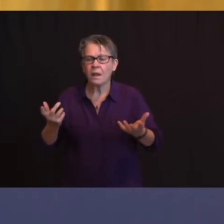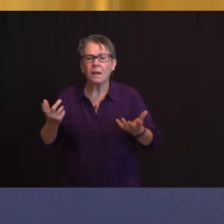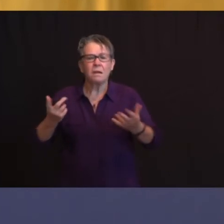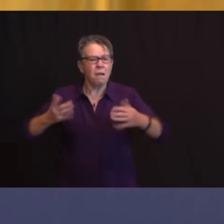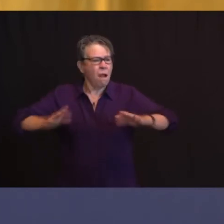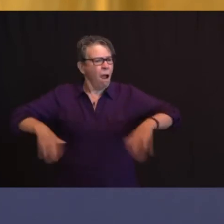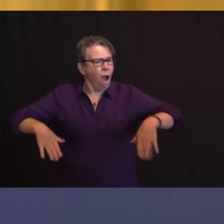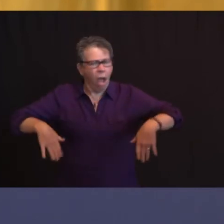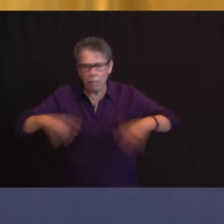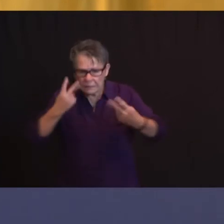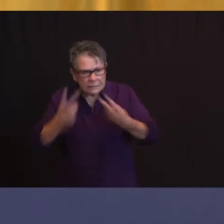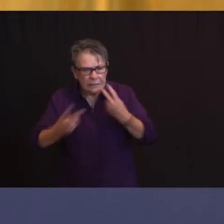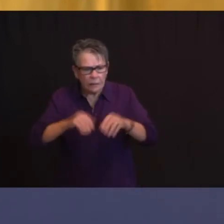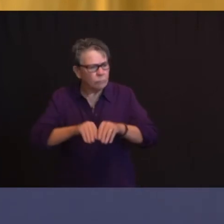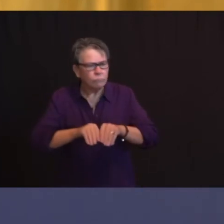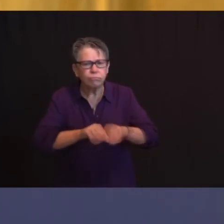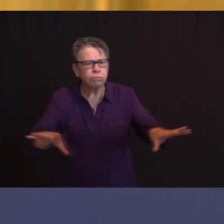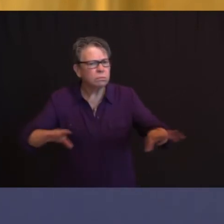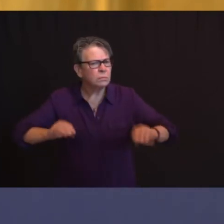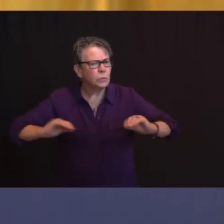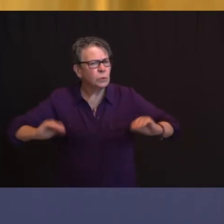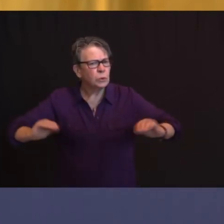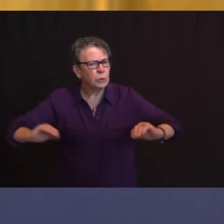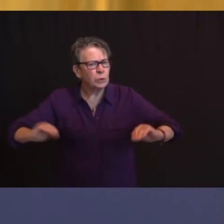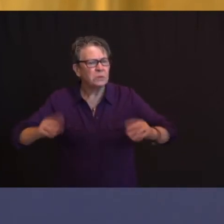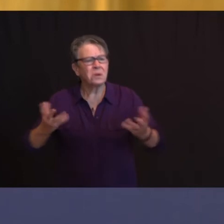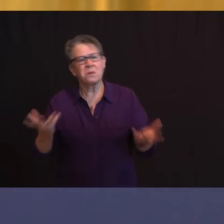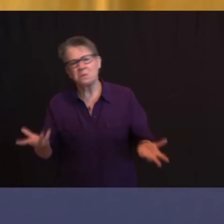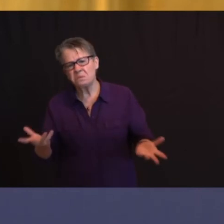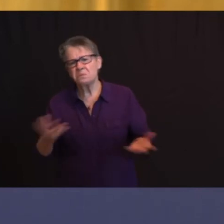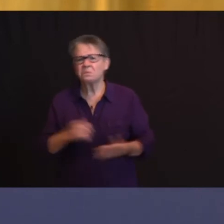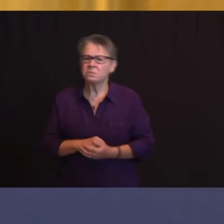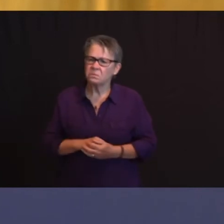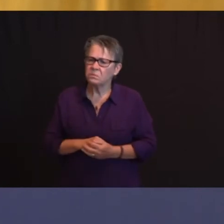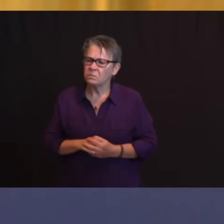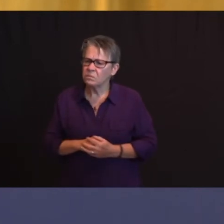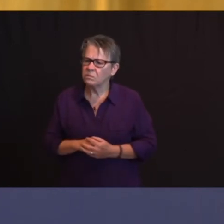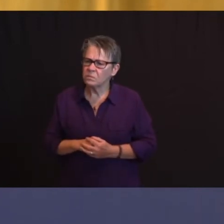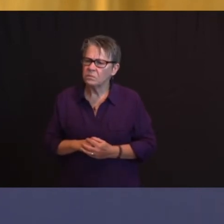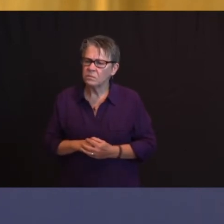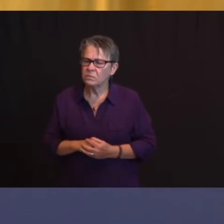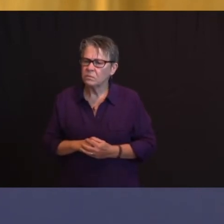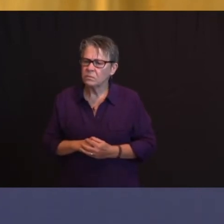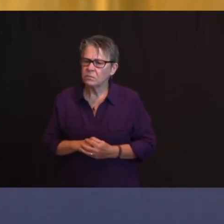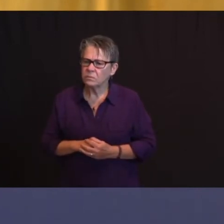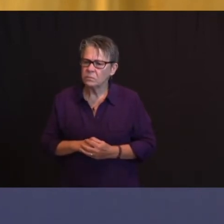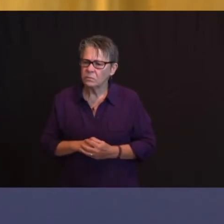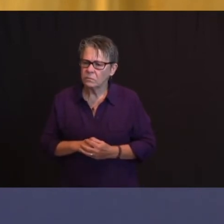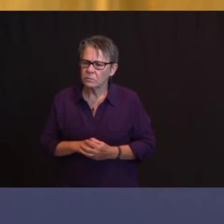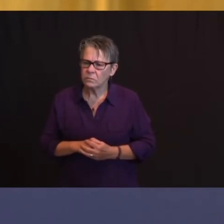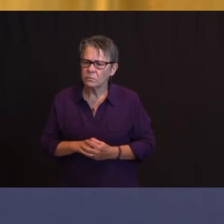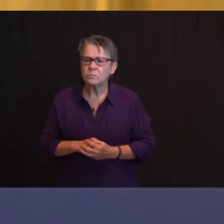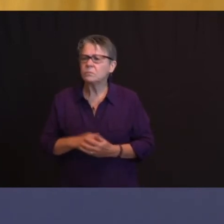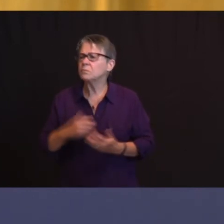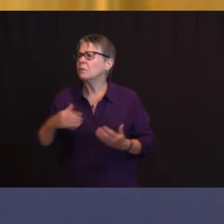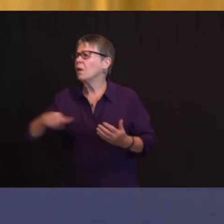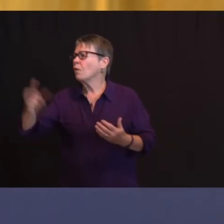So thank you. I think we'll go to Dustin, then Alex, Matt, and Elise, if that's okay. Dustin, good afternoon. Good